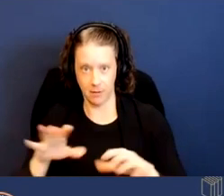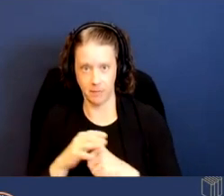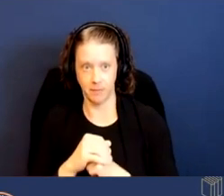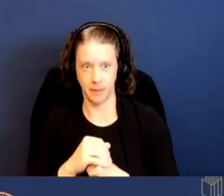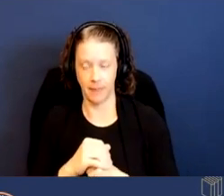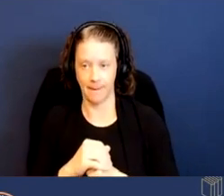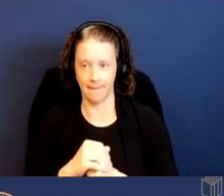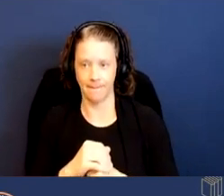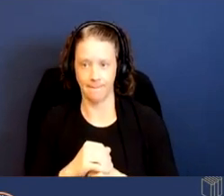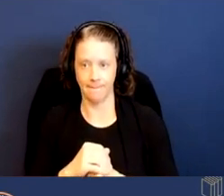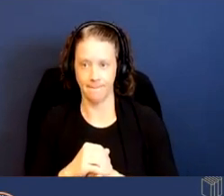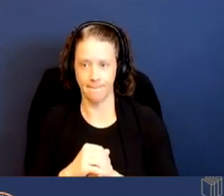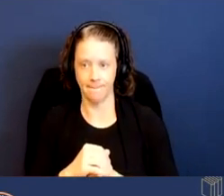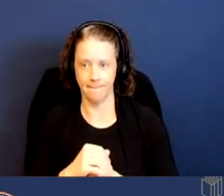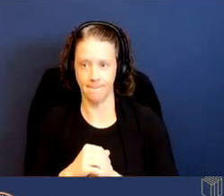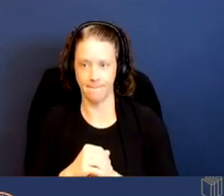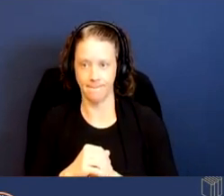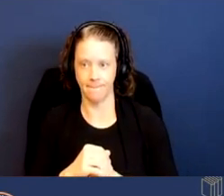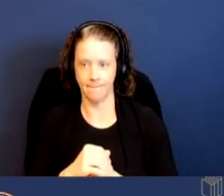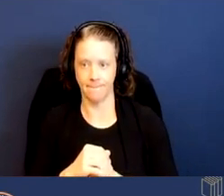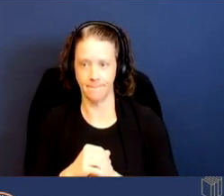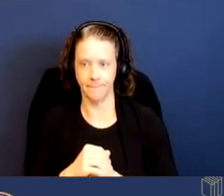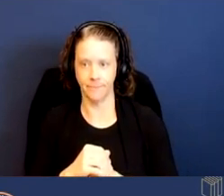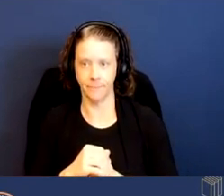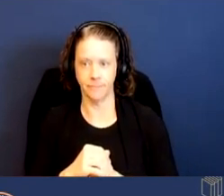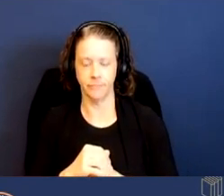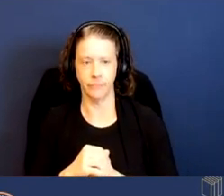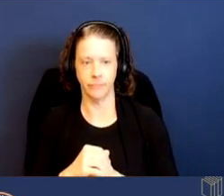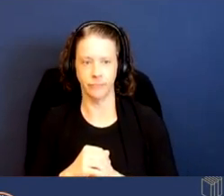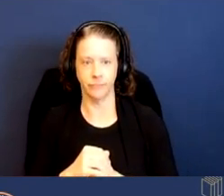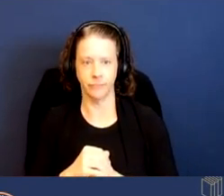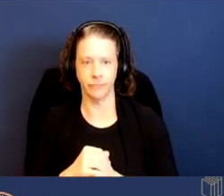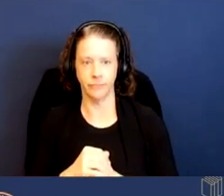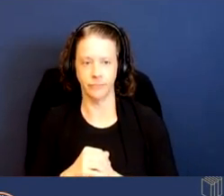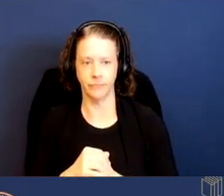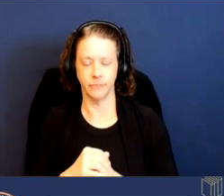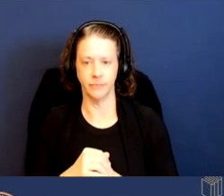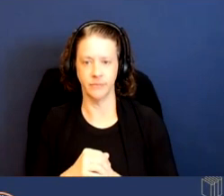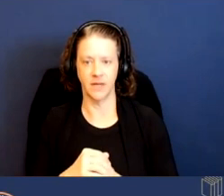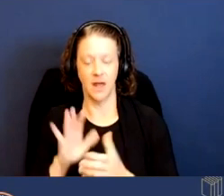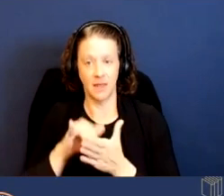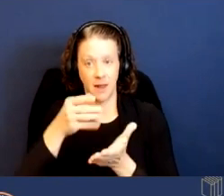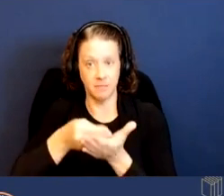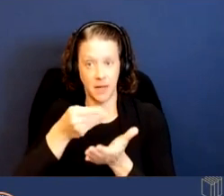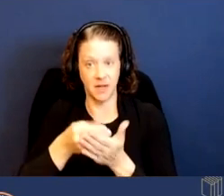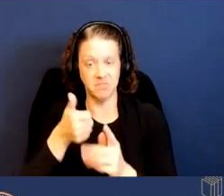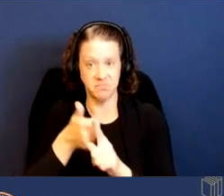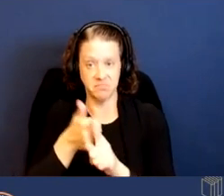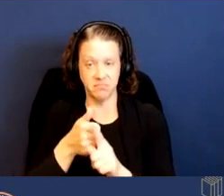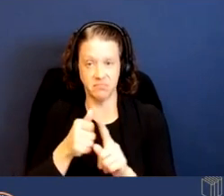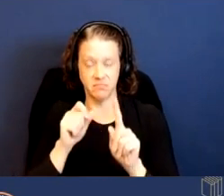sort of disruptions. And so, for us, that money is going directly